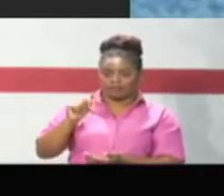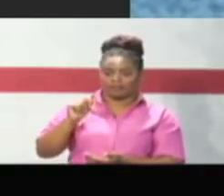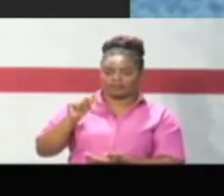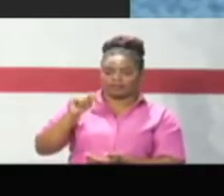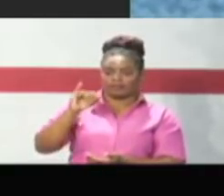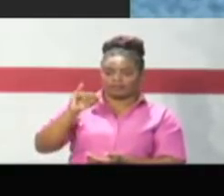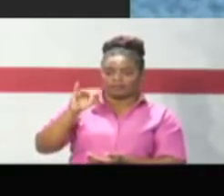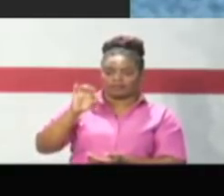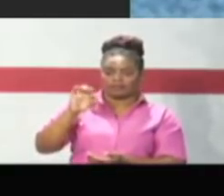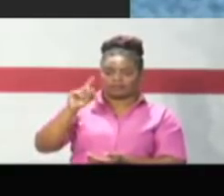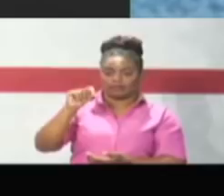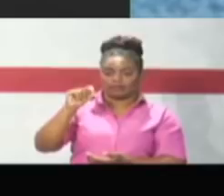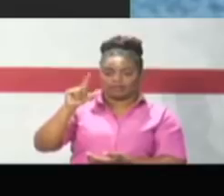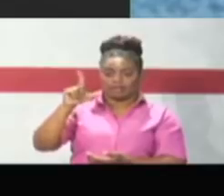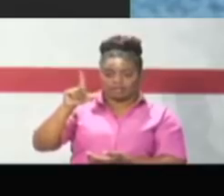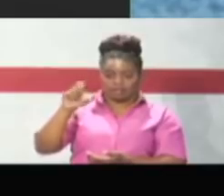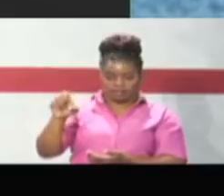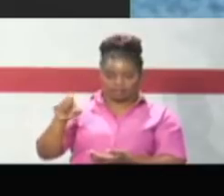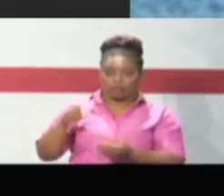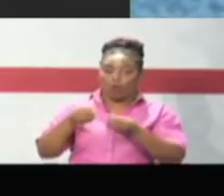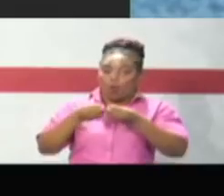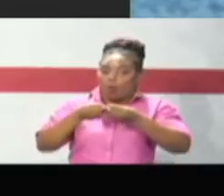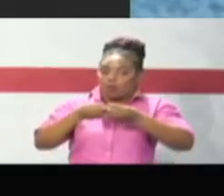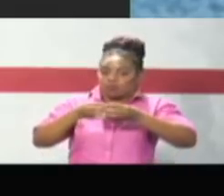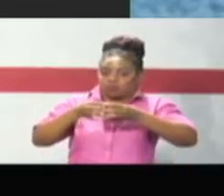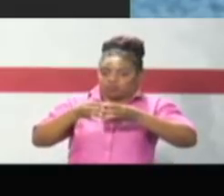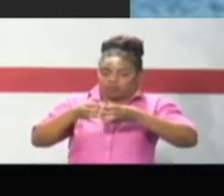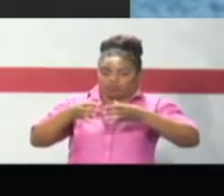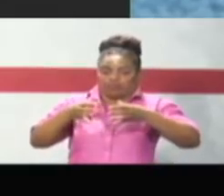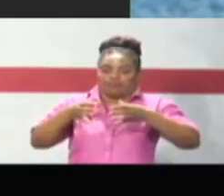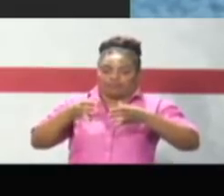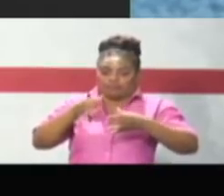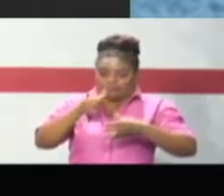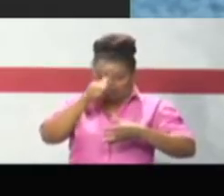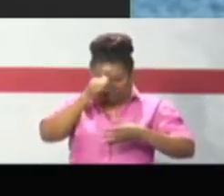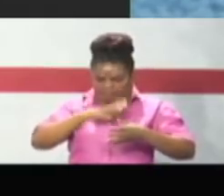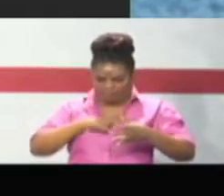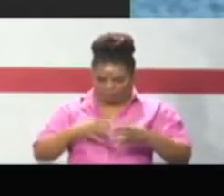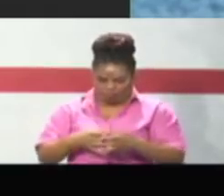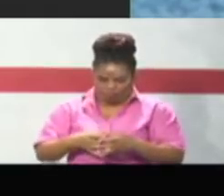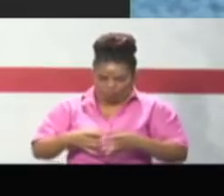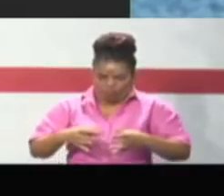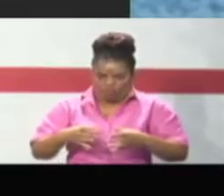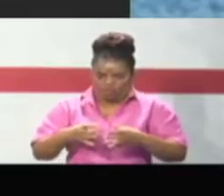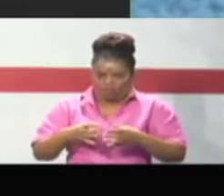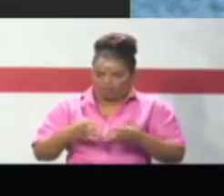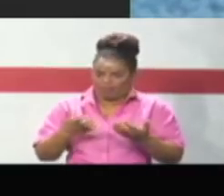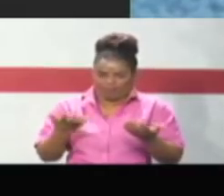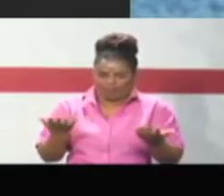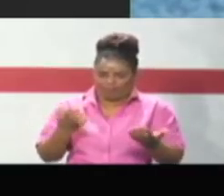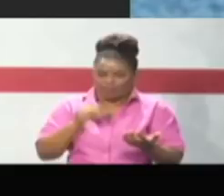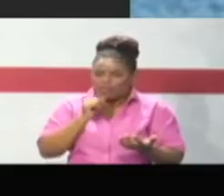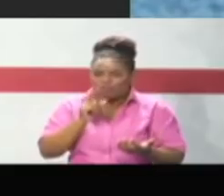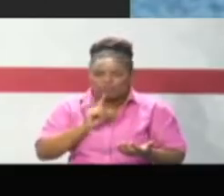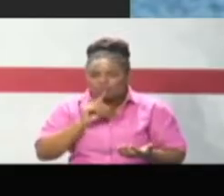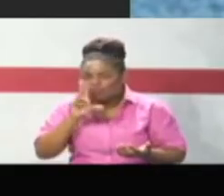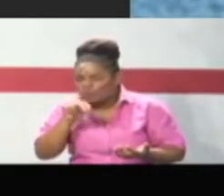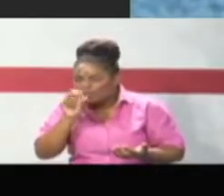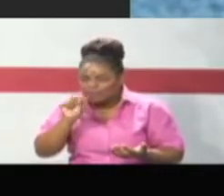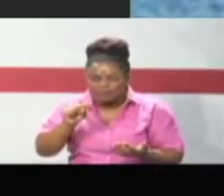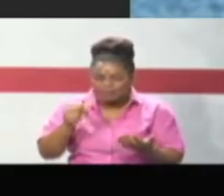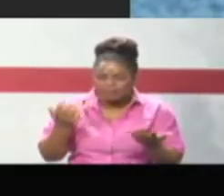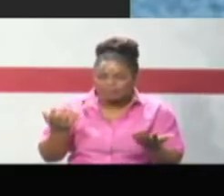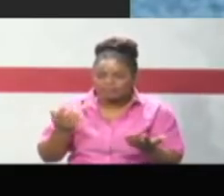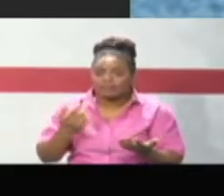1. And the second question is, there have been numerous claims of persons going for additional